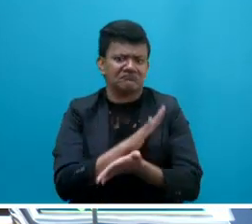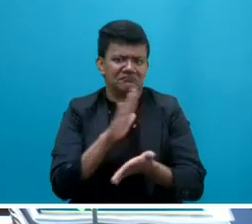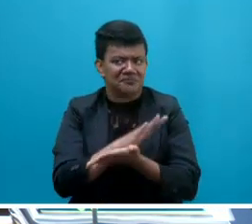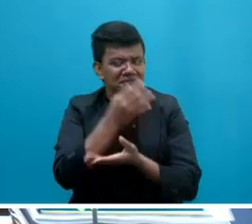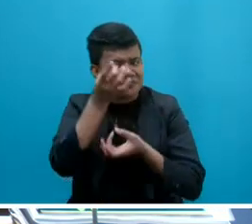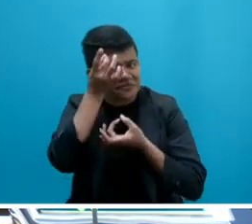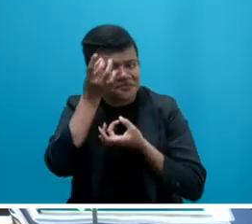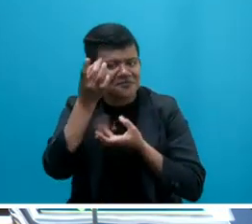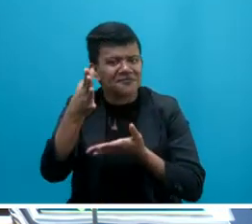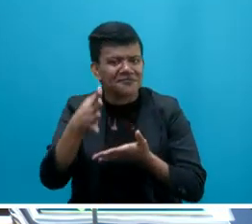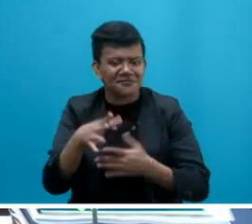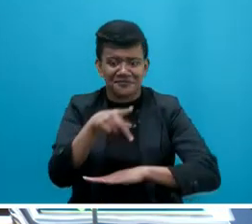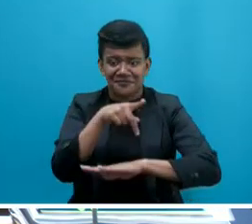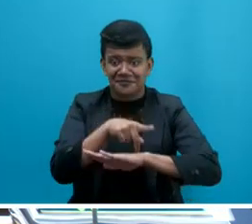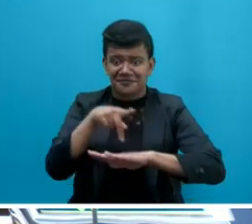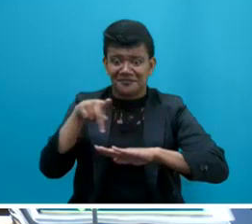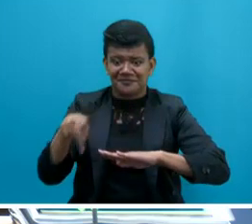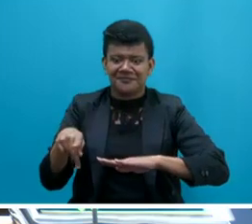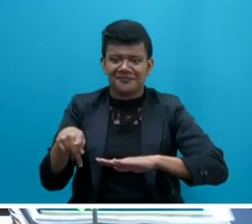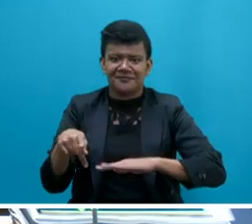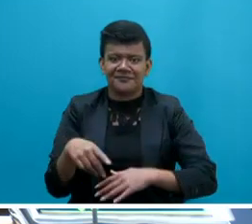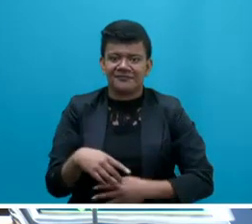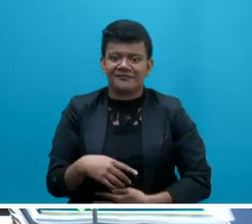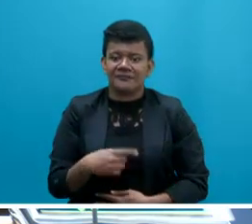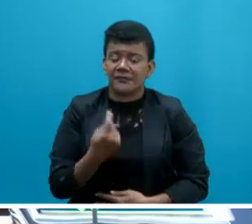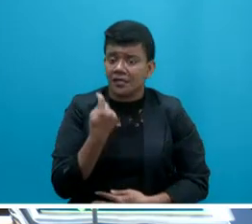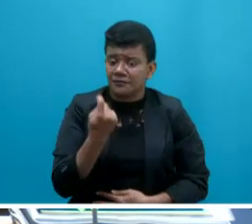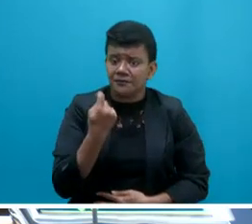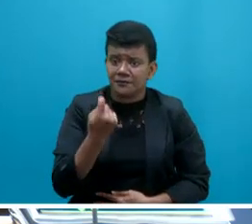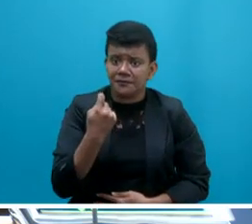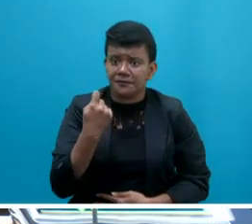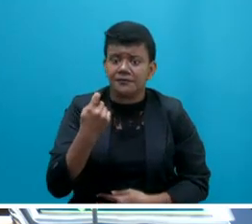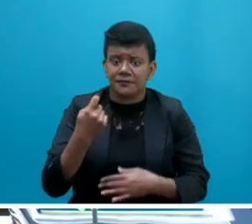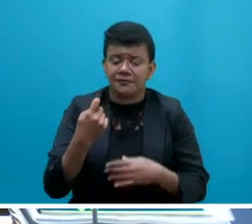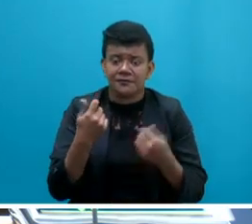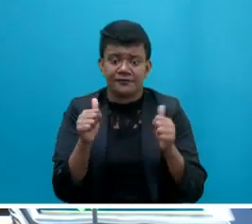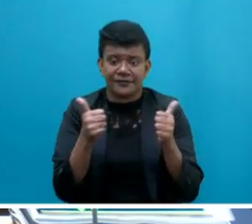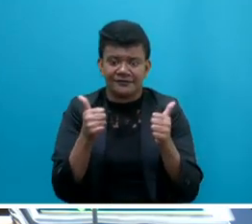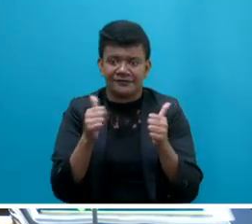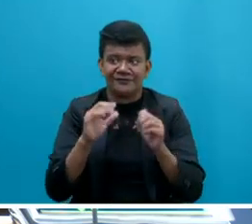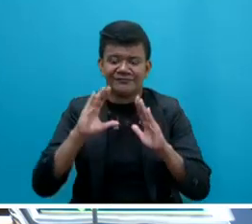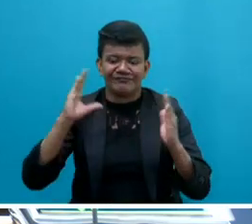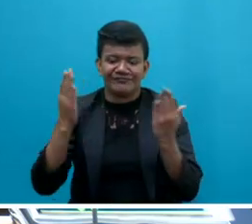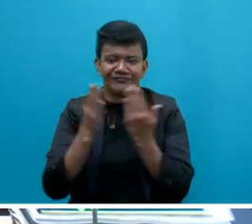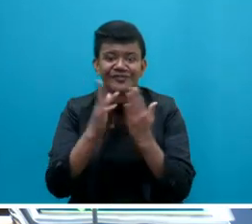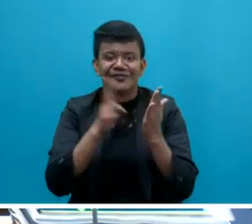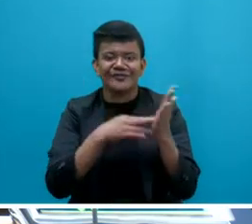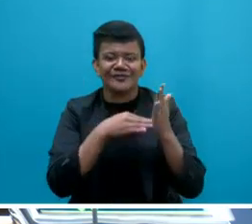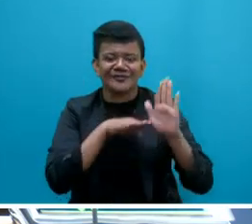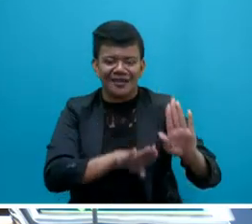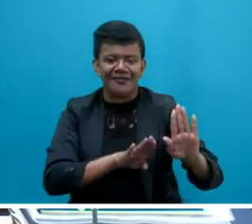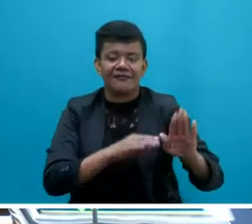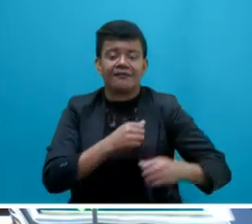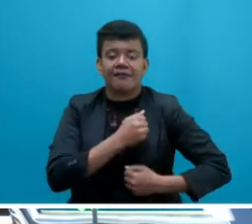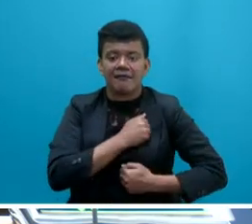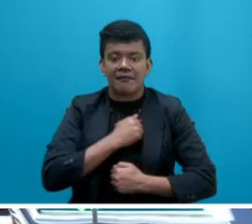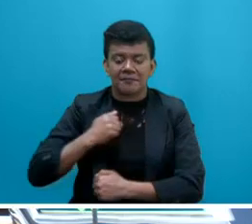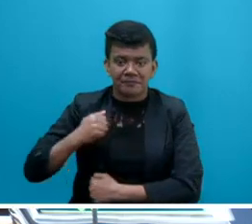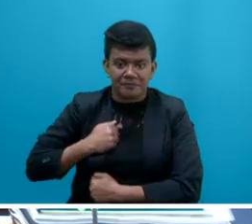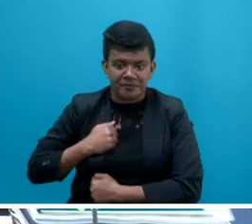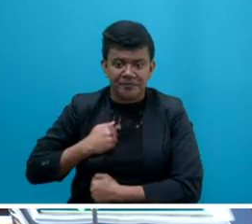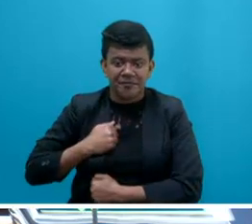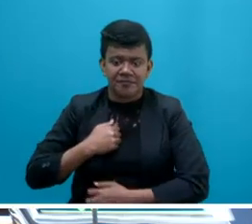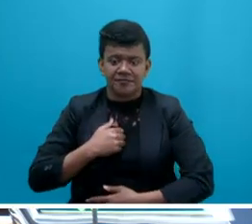that this is currently being undertaken with the assistance of the New Zealand Defence Force legal team. In addition, Mr. Speaker, sir, my ministry is